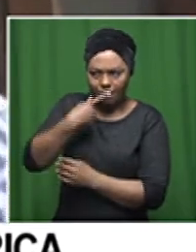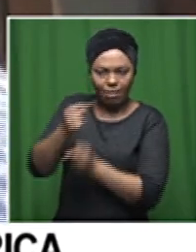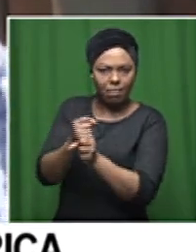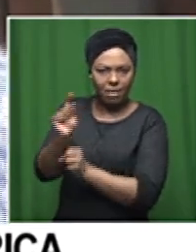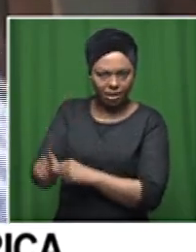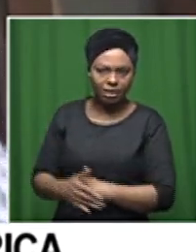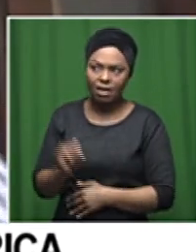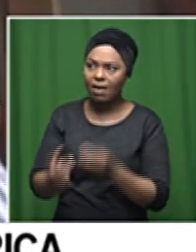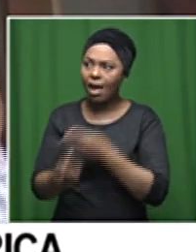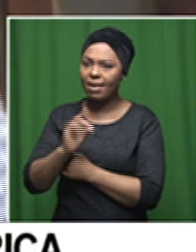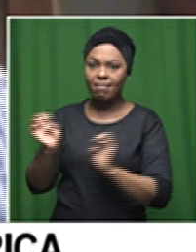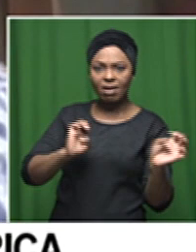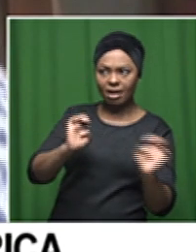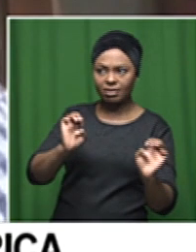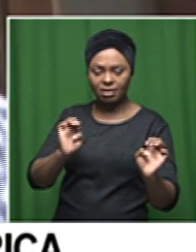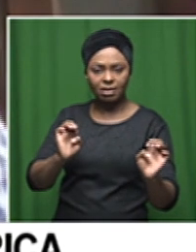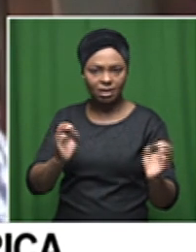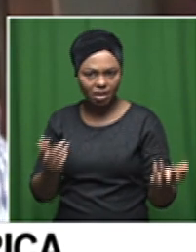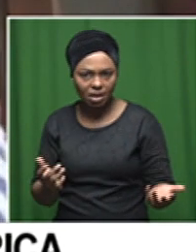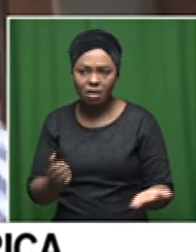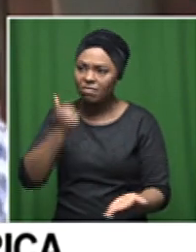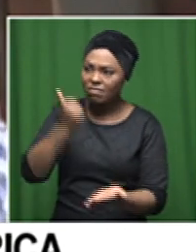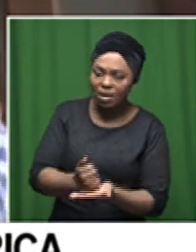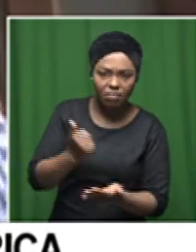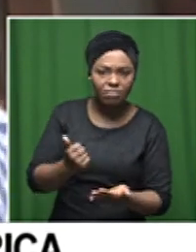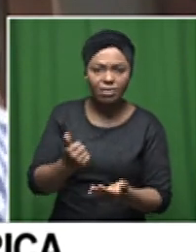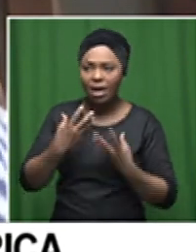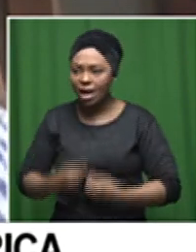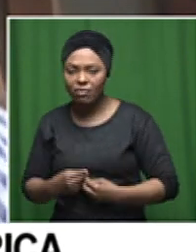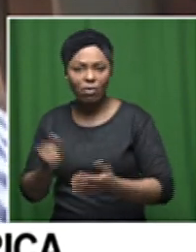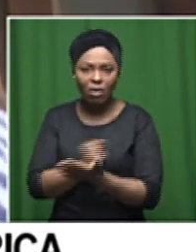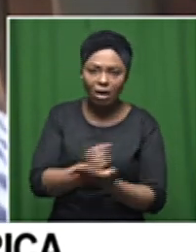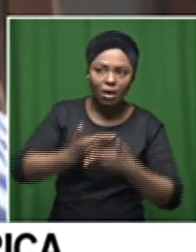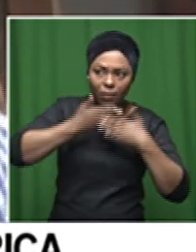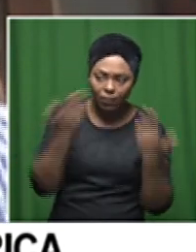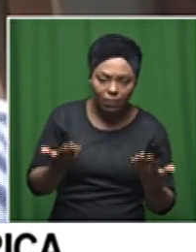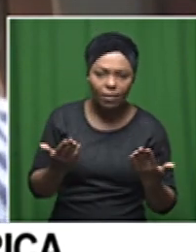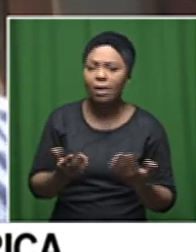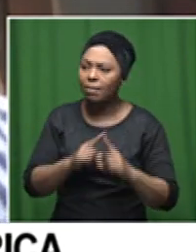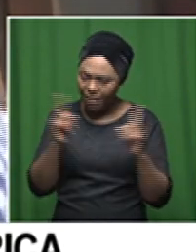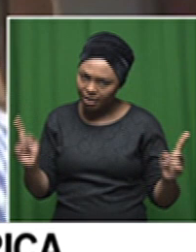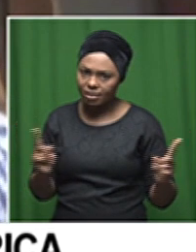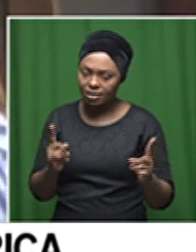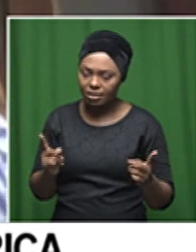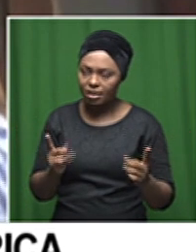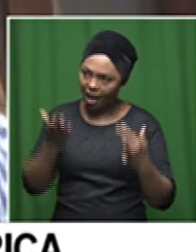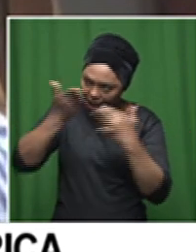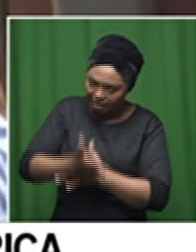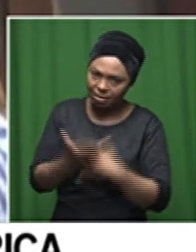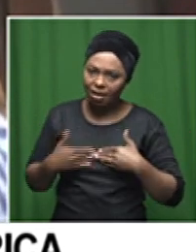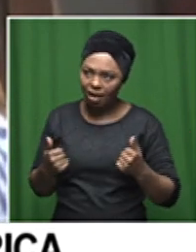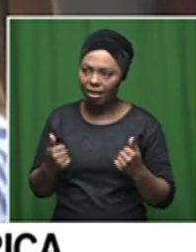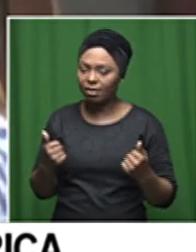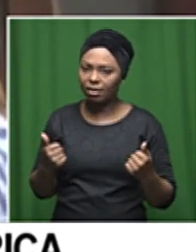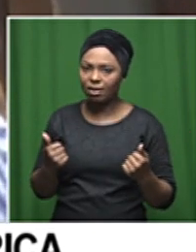emergencies, whether they are registered people in the country or not, we have to treat them. And that's one area where really